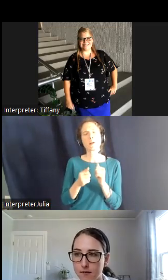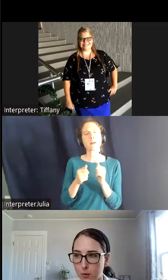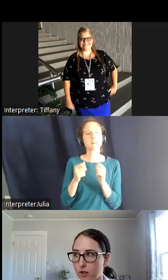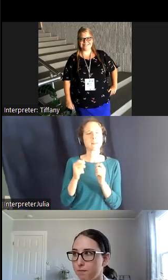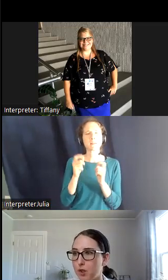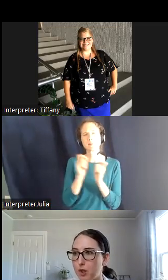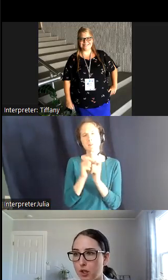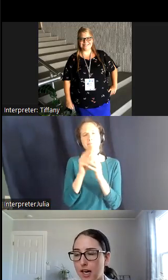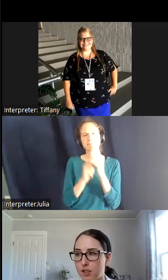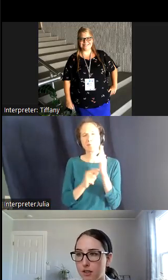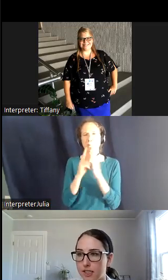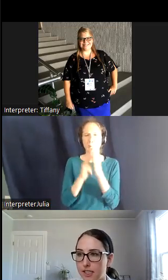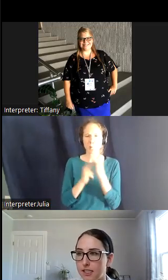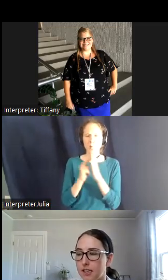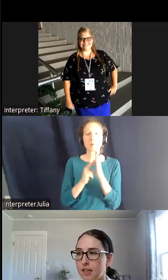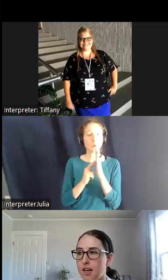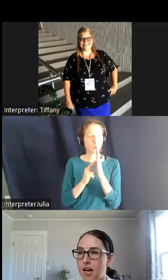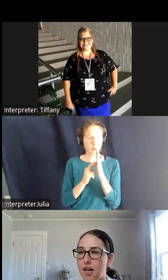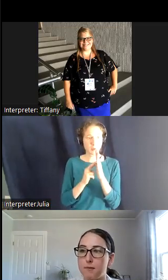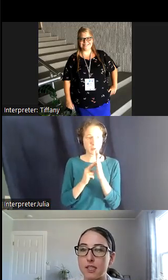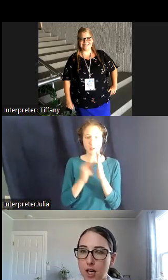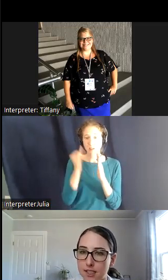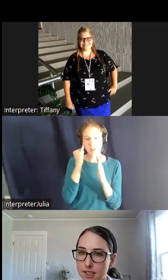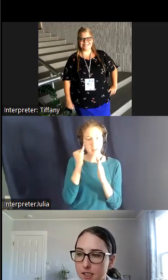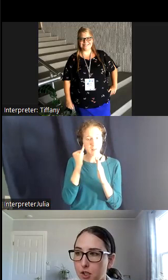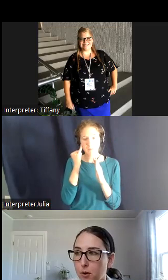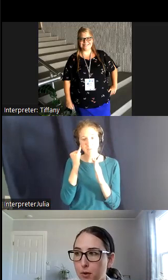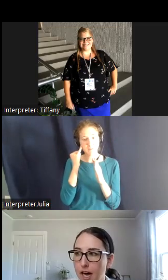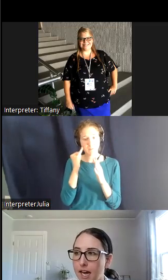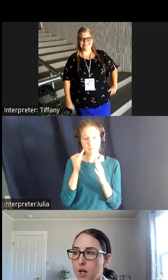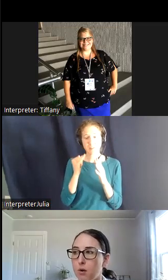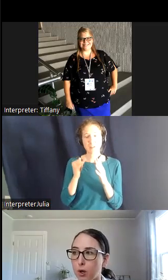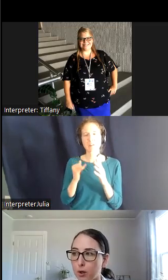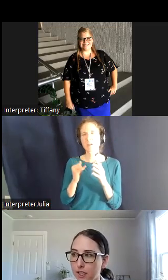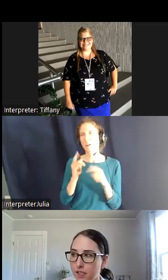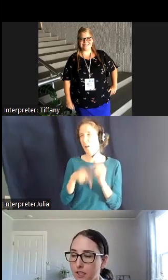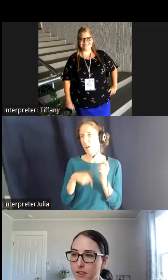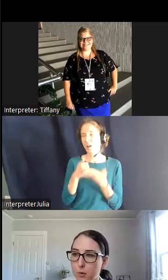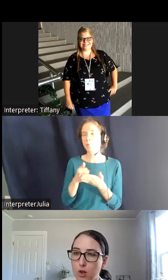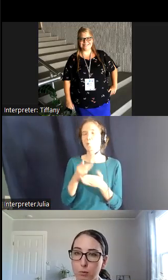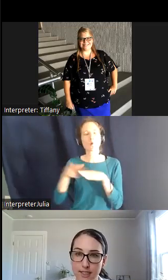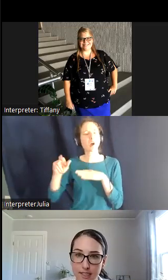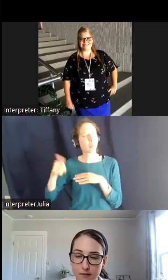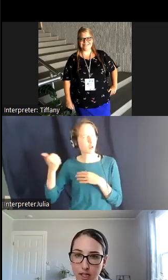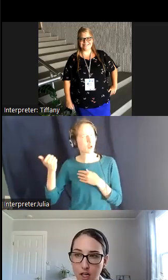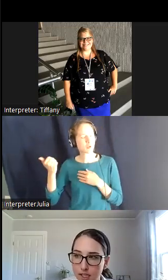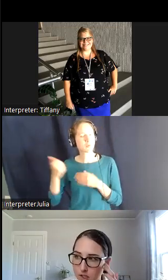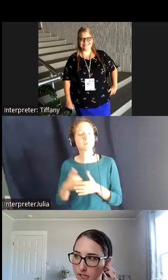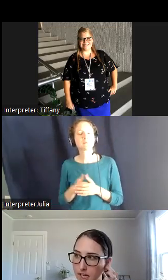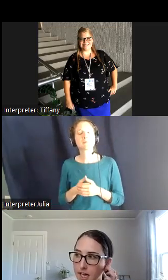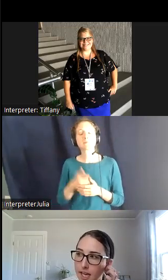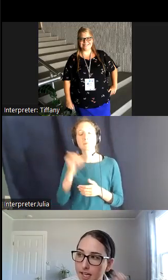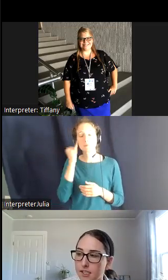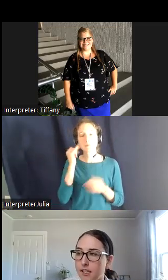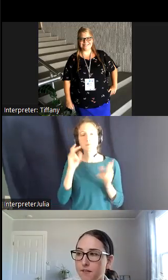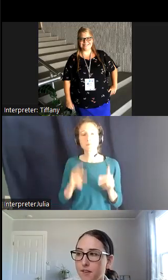connect the individual to the correct services. These processes do apply both when an individual presents for care